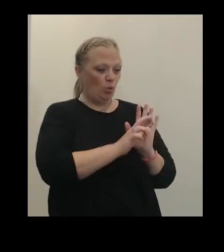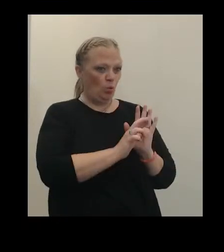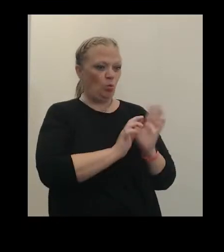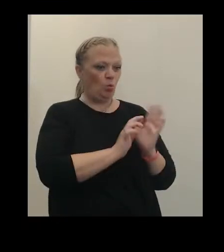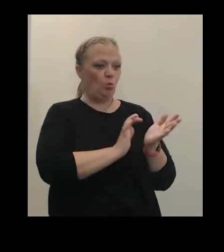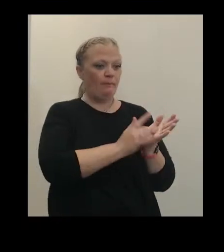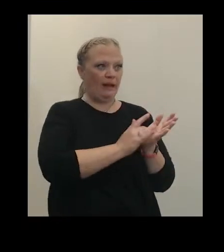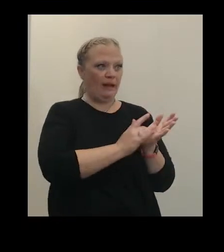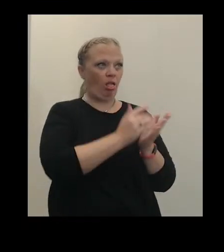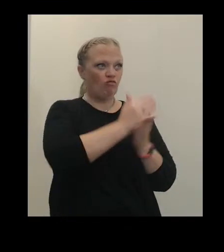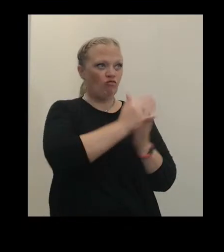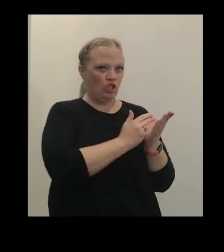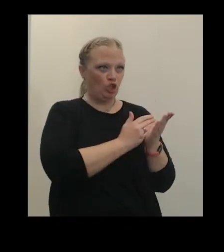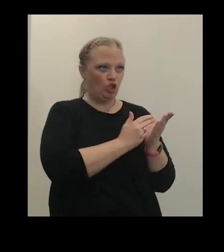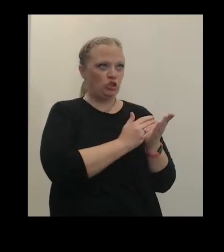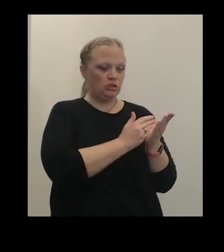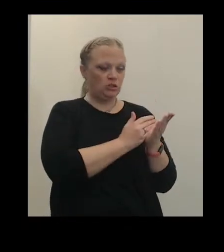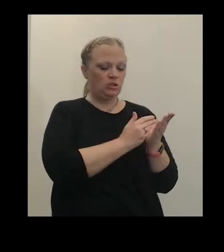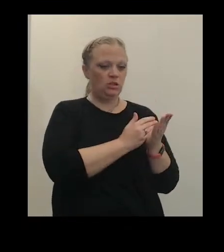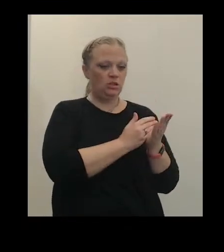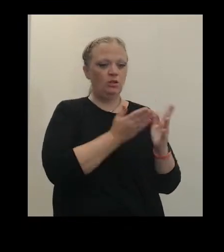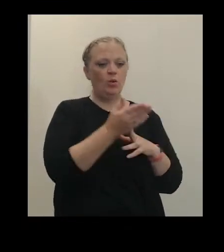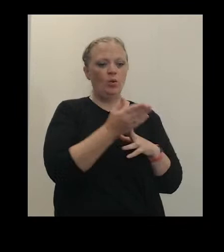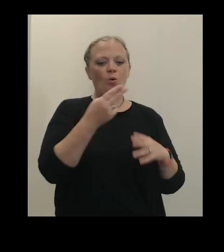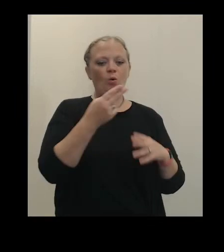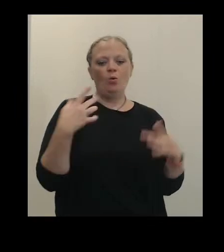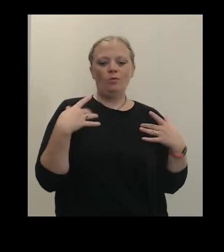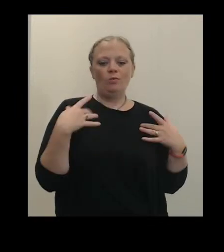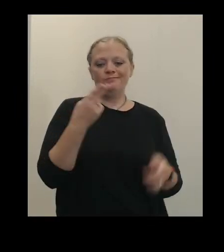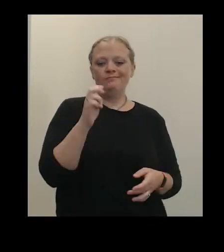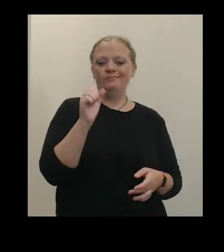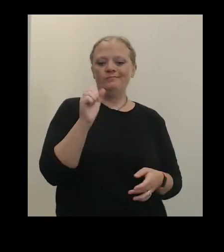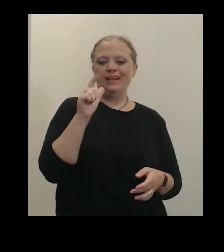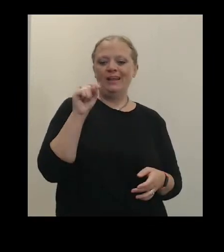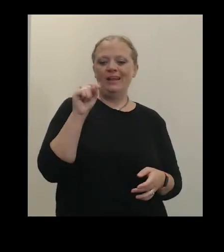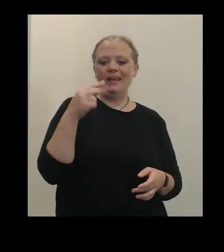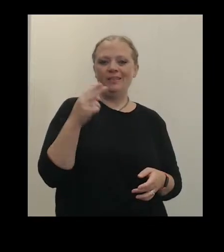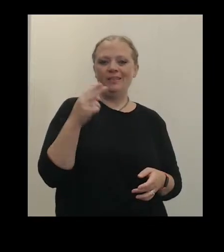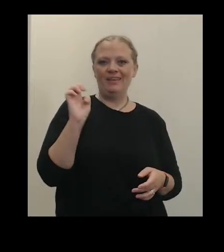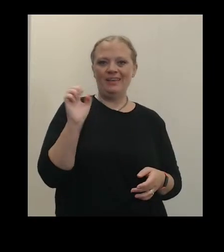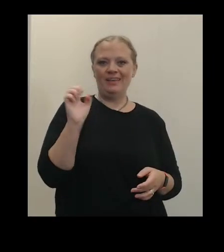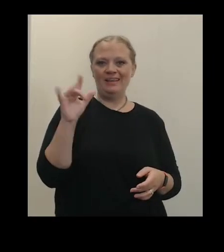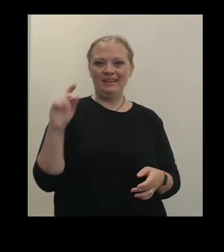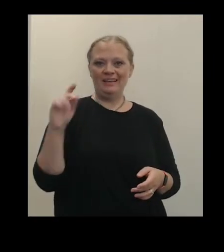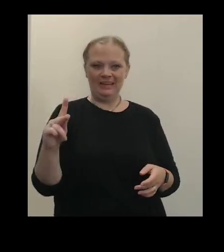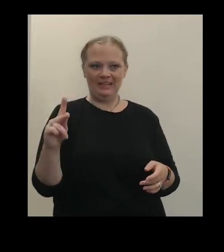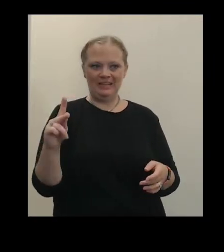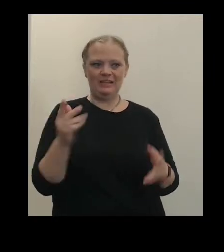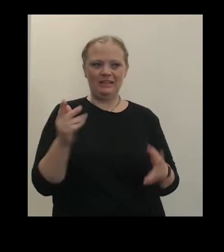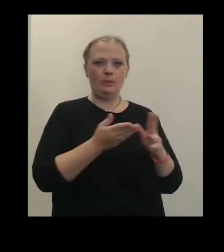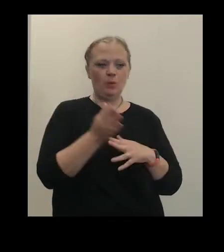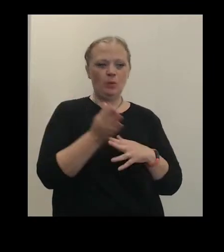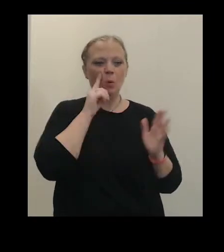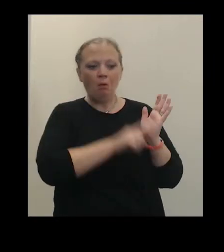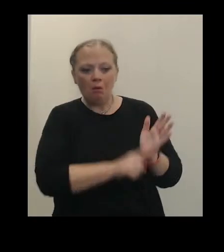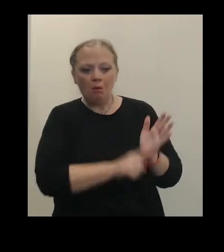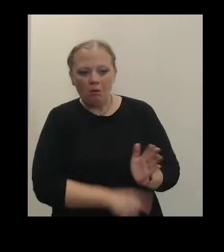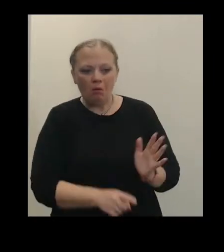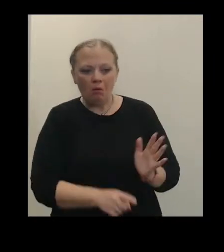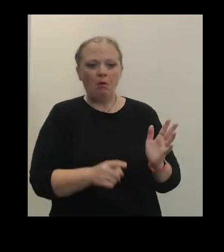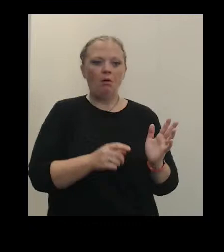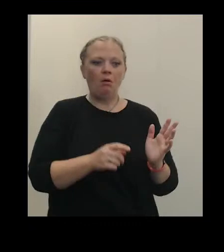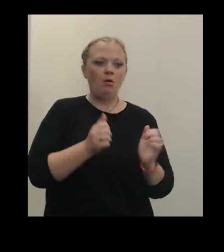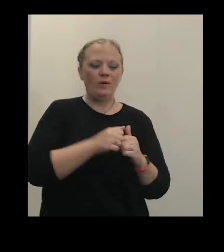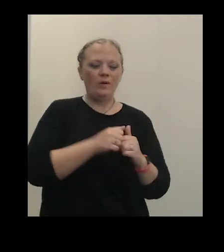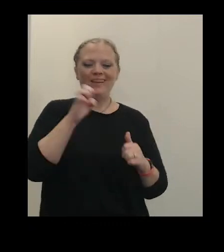HealthyLink, we, through our case investigation through Epi, we know that many people are vaccinated,